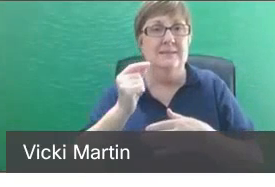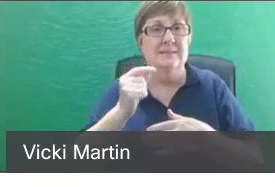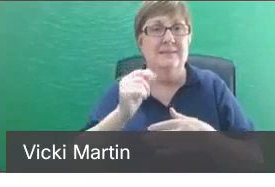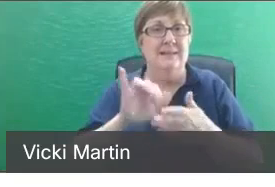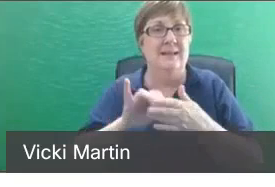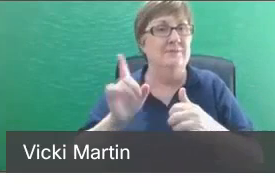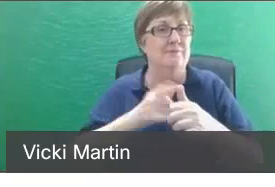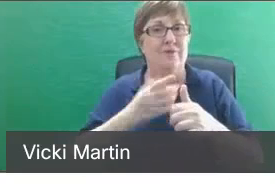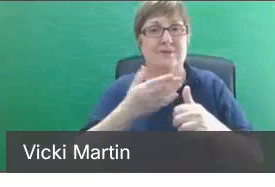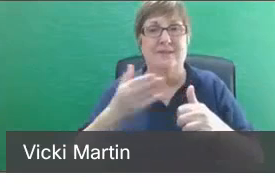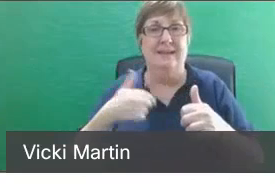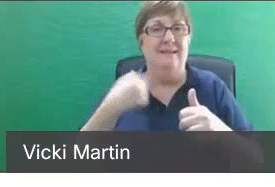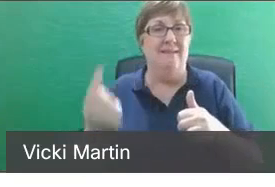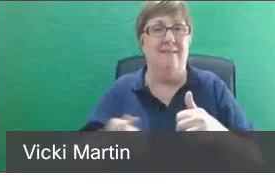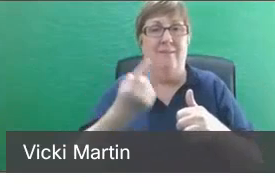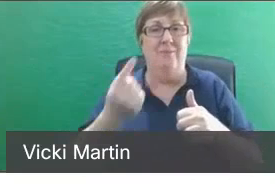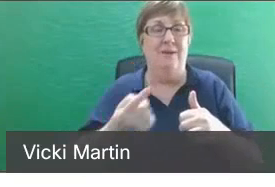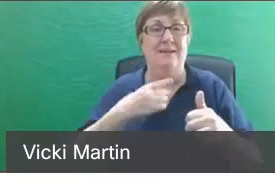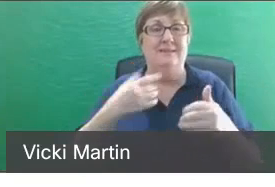first things that I always suggest.